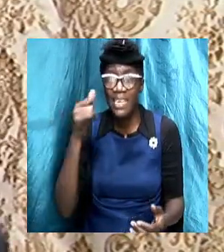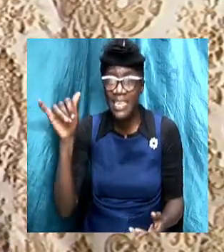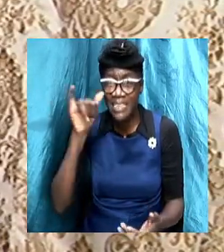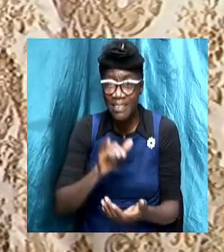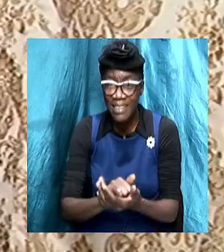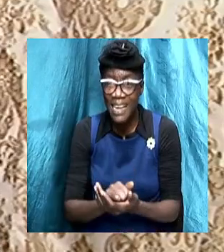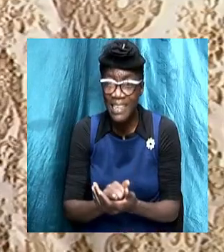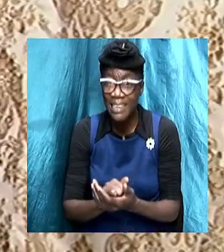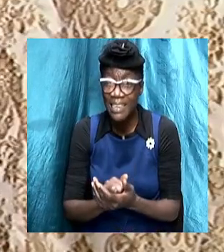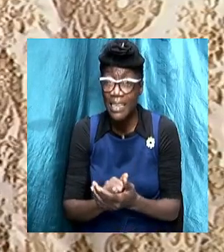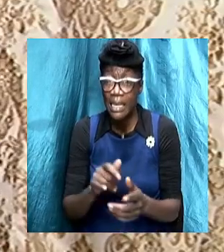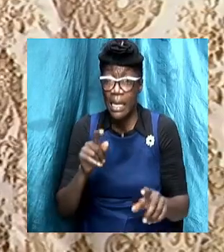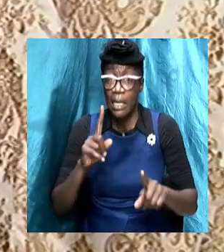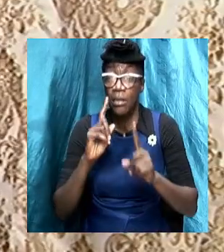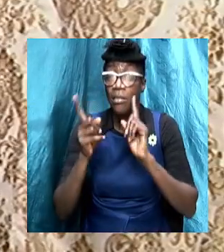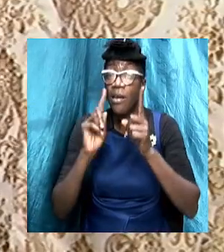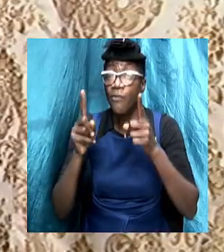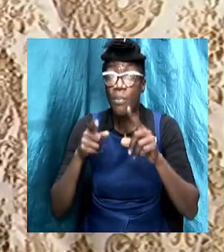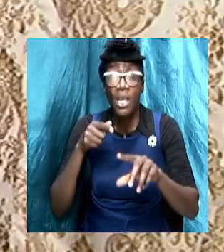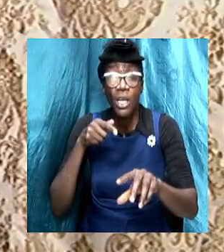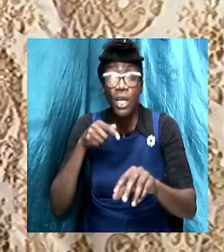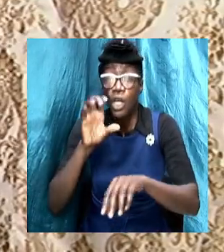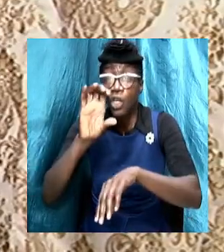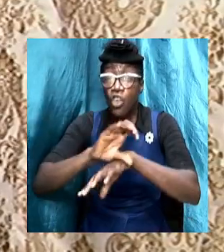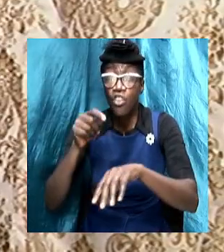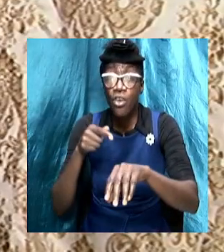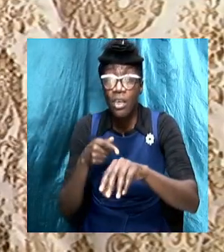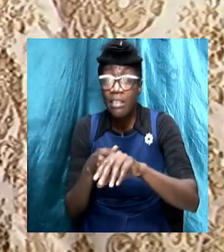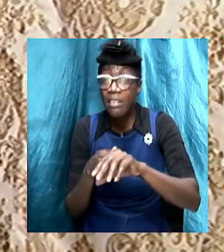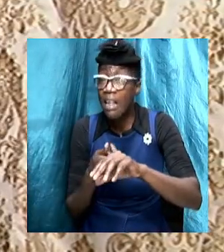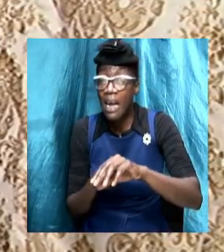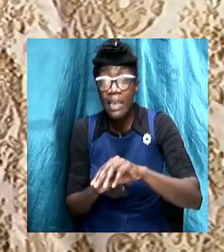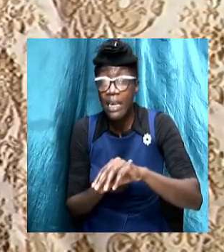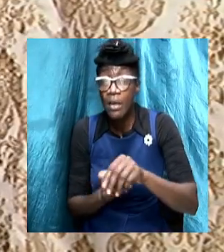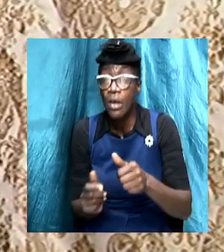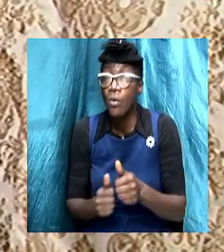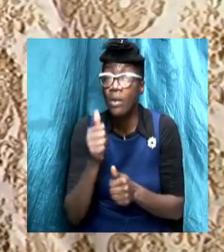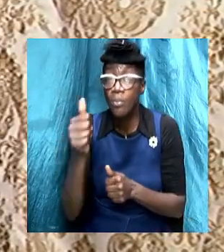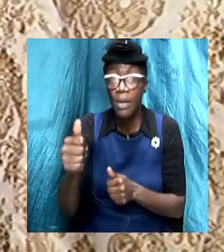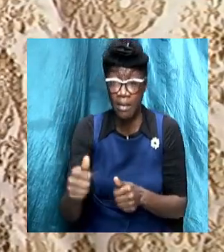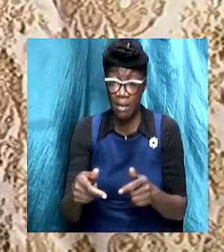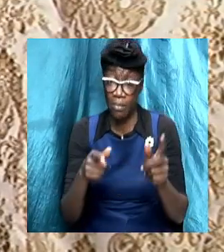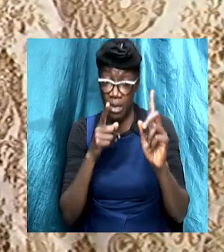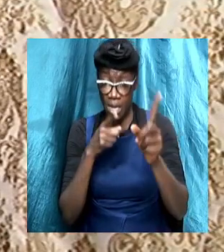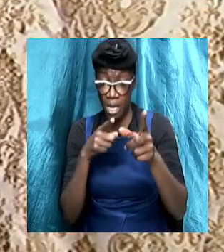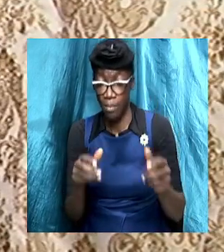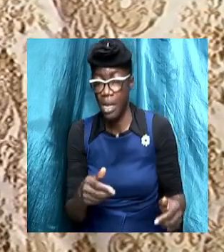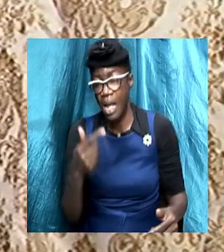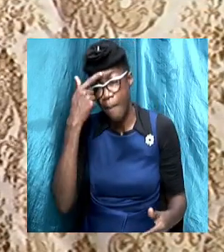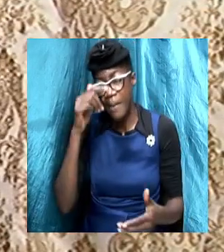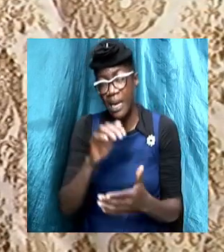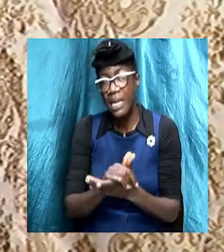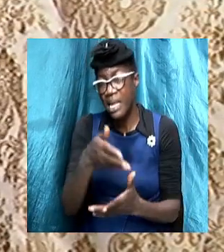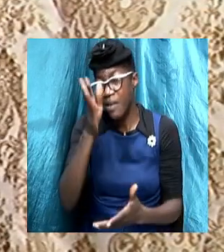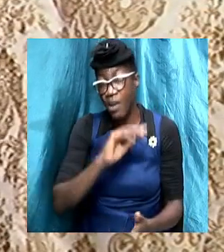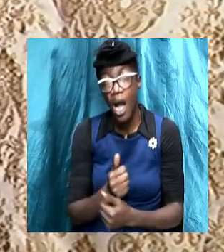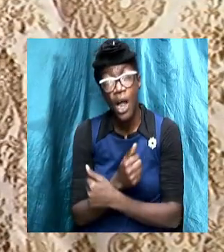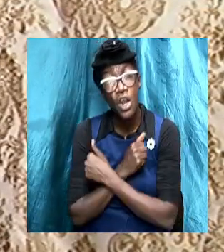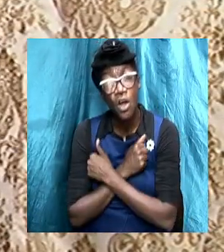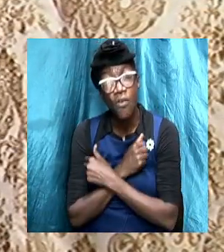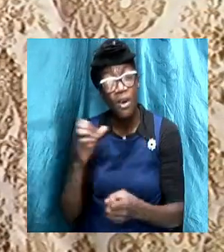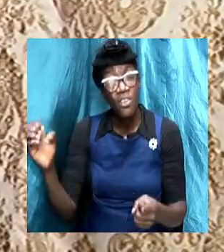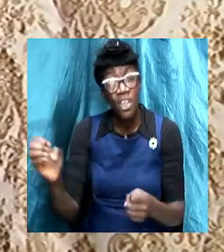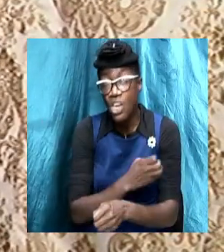was stated from the church started was passed on. I strongly believe that God loved us enough to ensure that